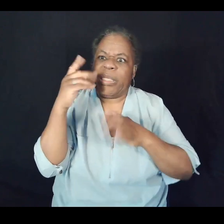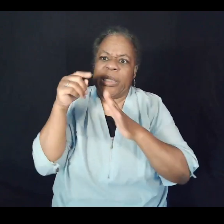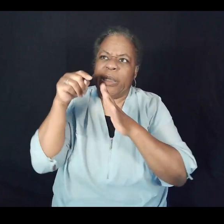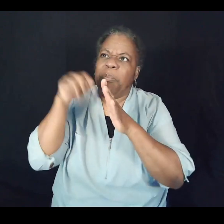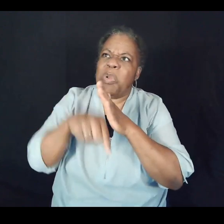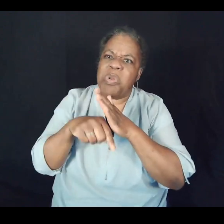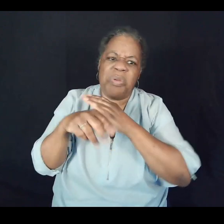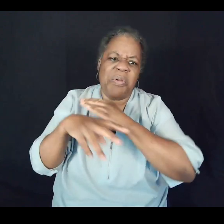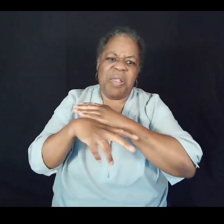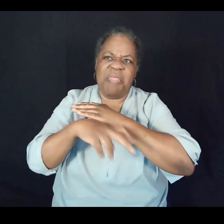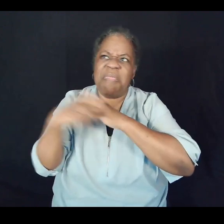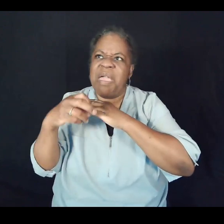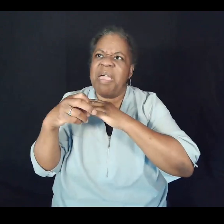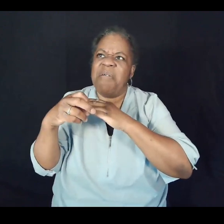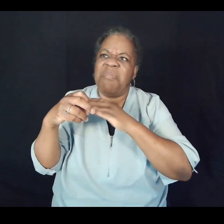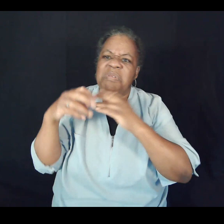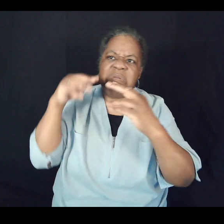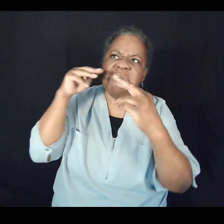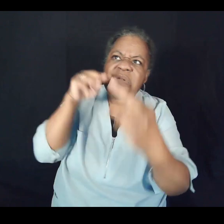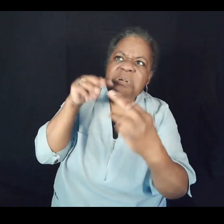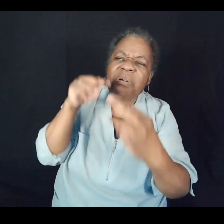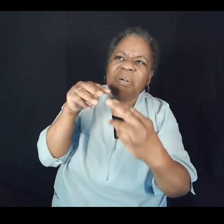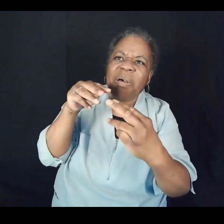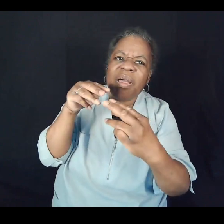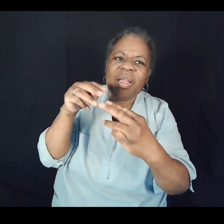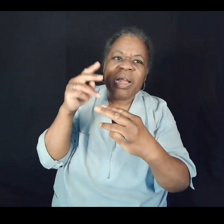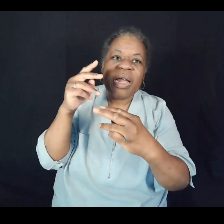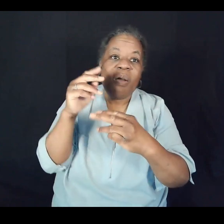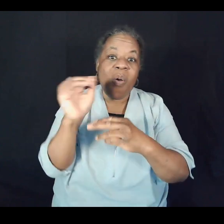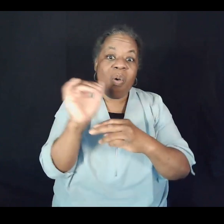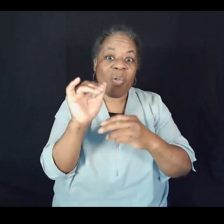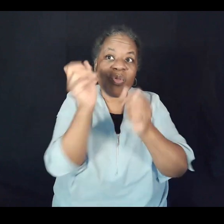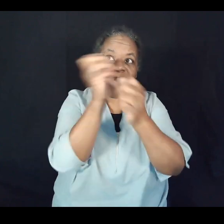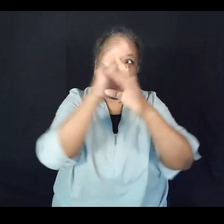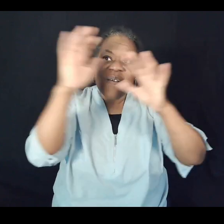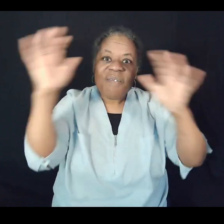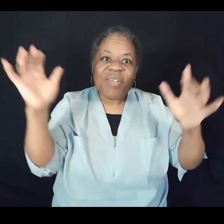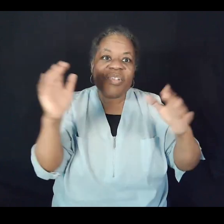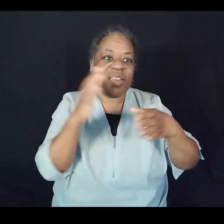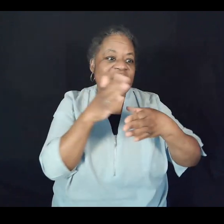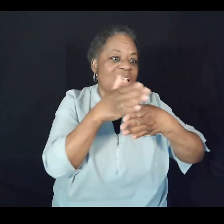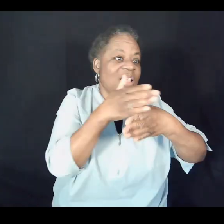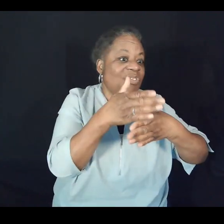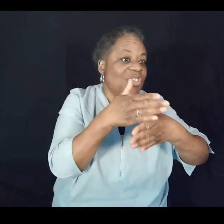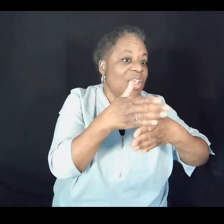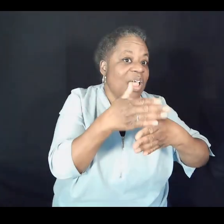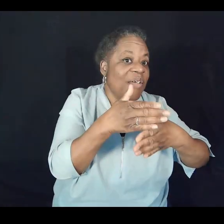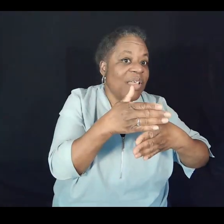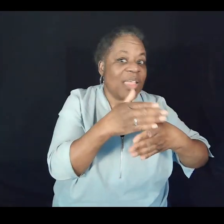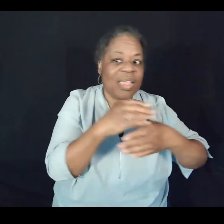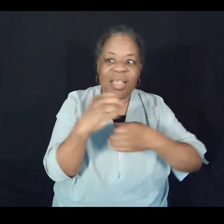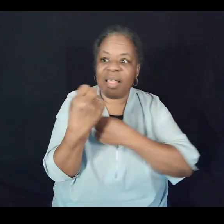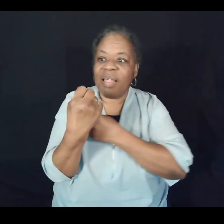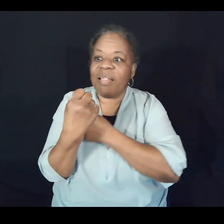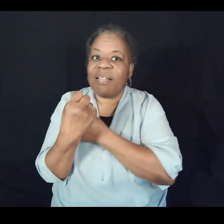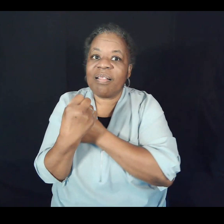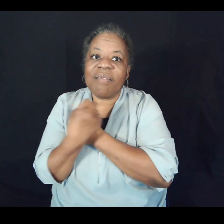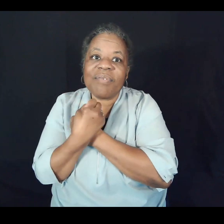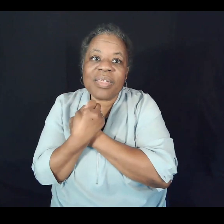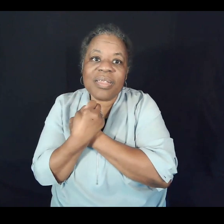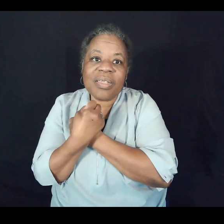theft. And we may see a vision of sharing over conquering and loving over